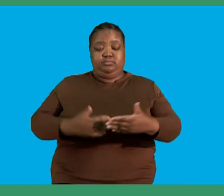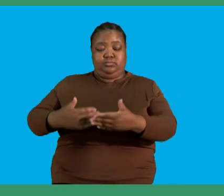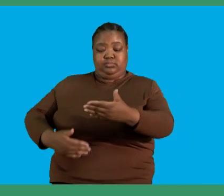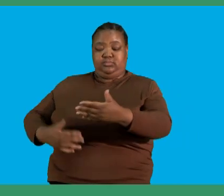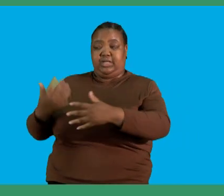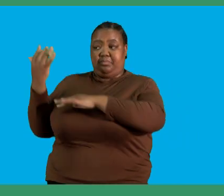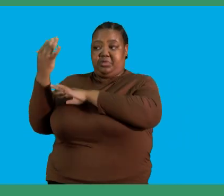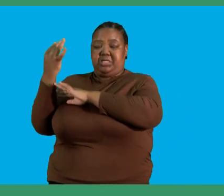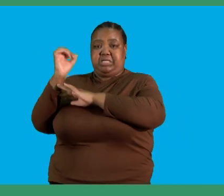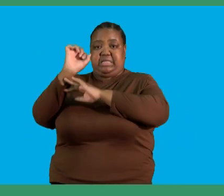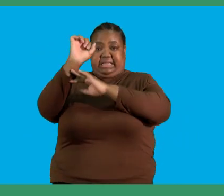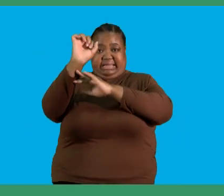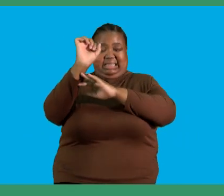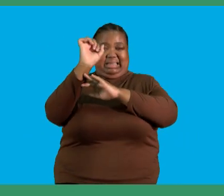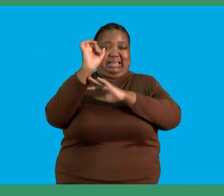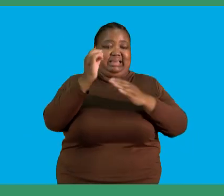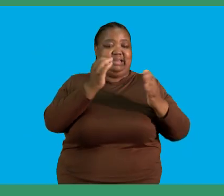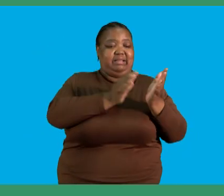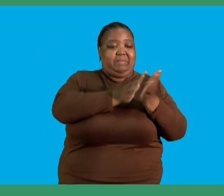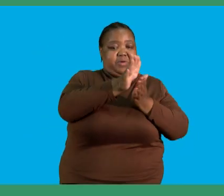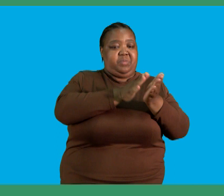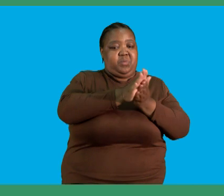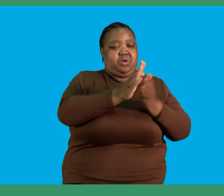his presentation